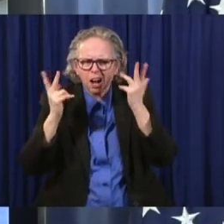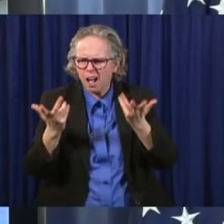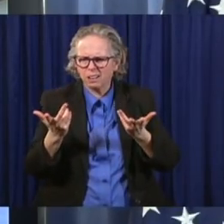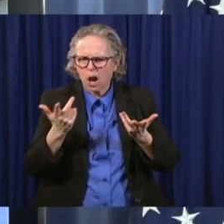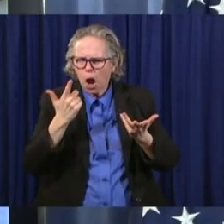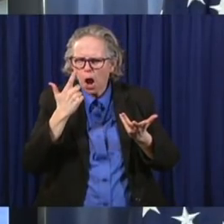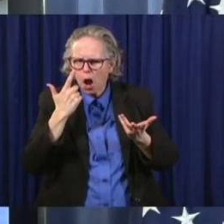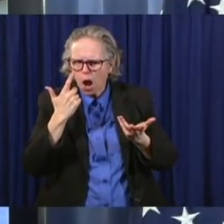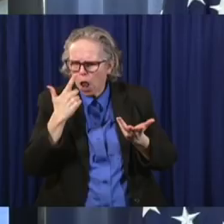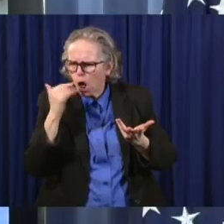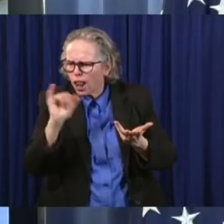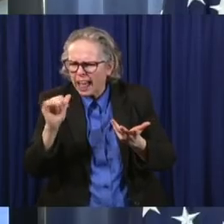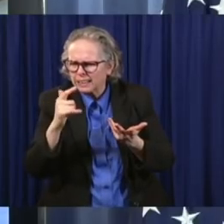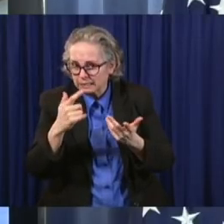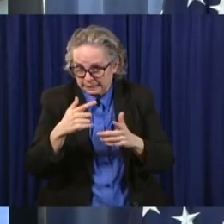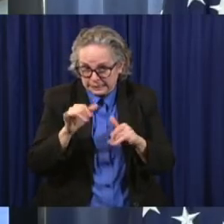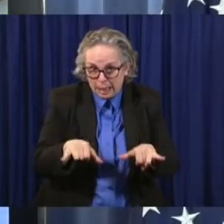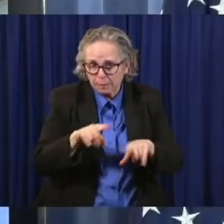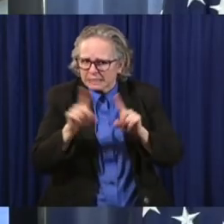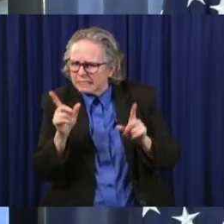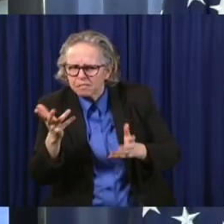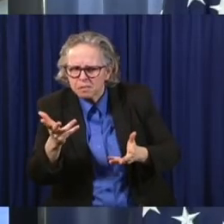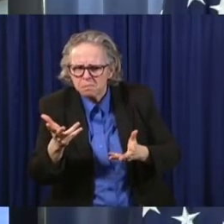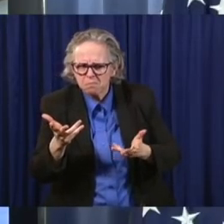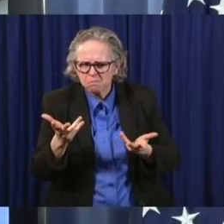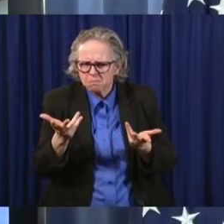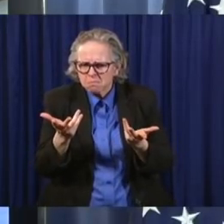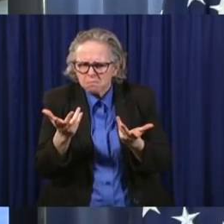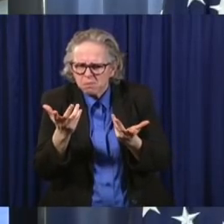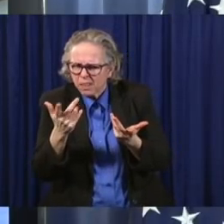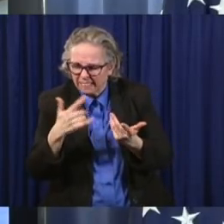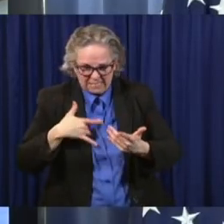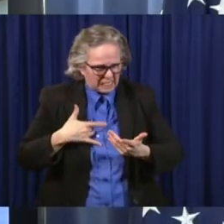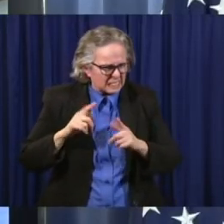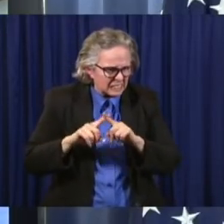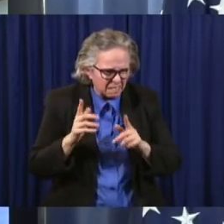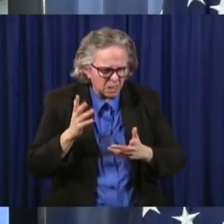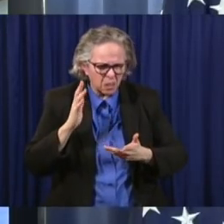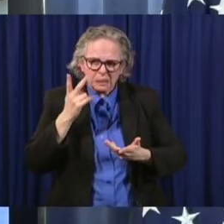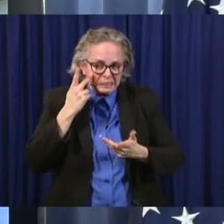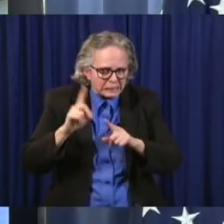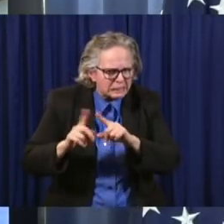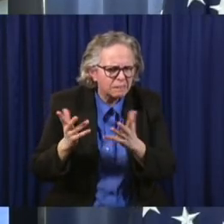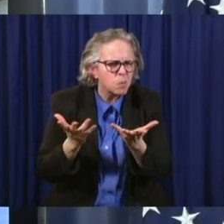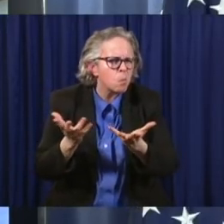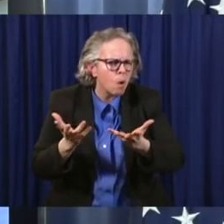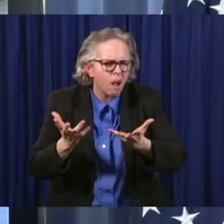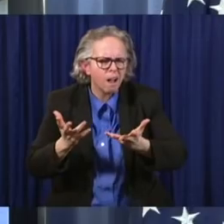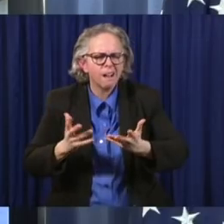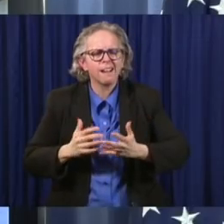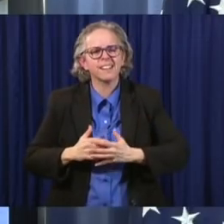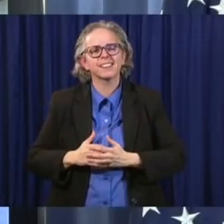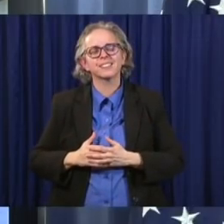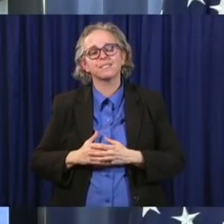barber shop? What are they going to feel different? I mean, what are they going to see differently, or what's going to be different, and what's going to be different from what